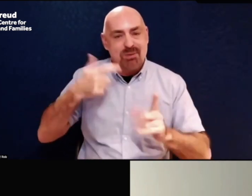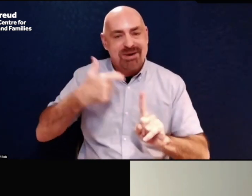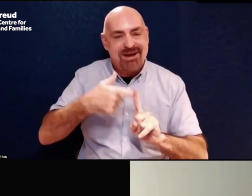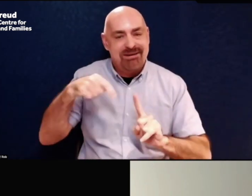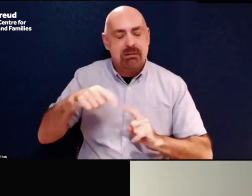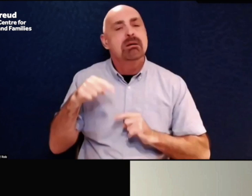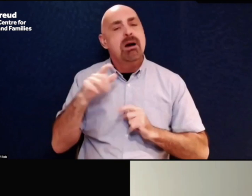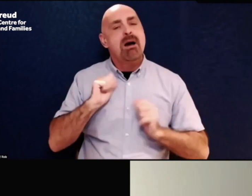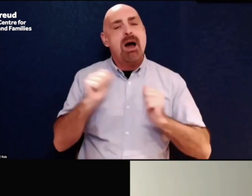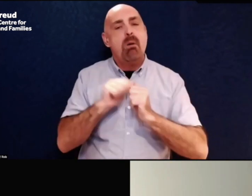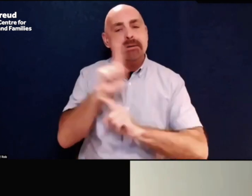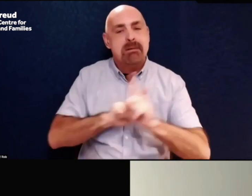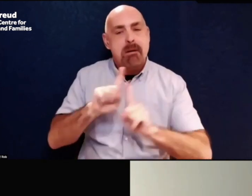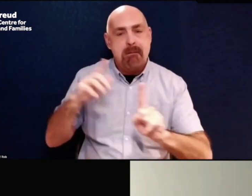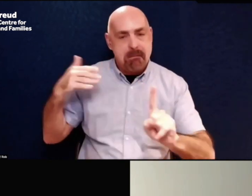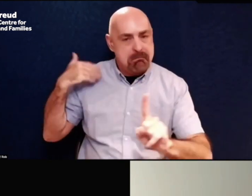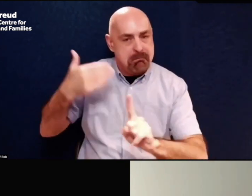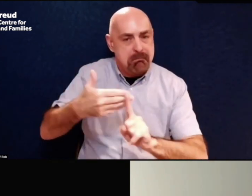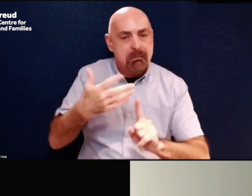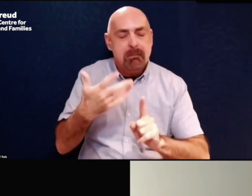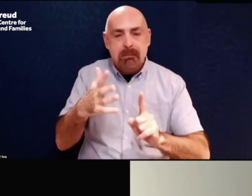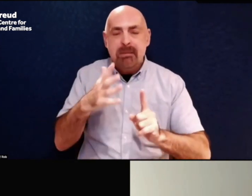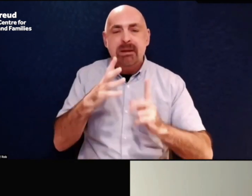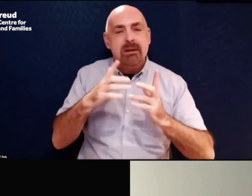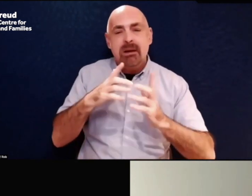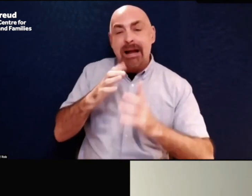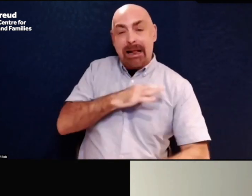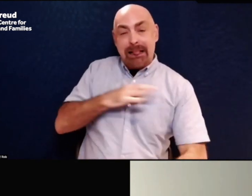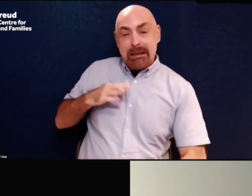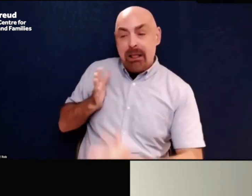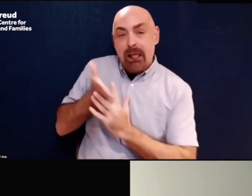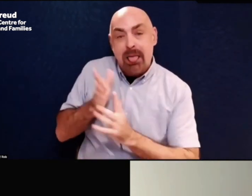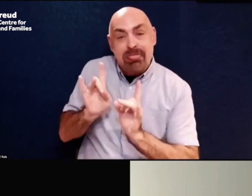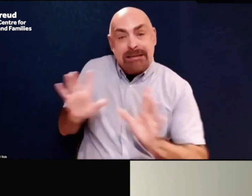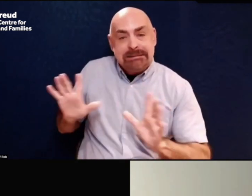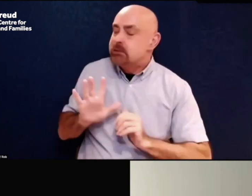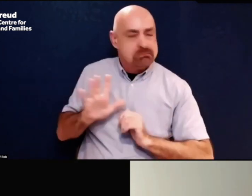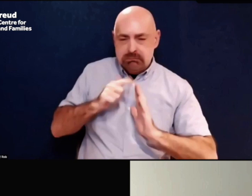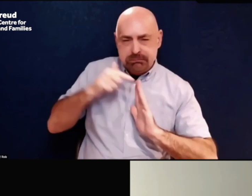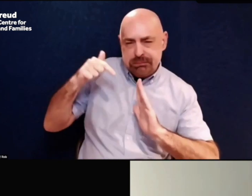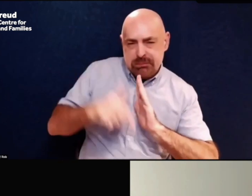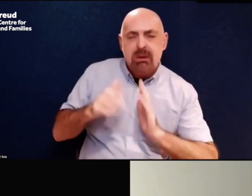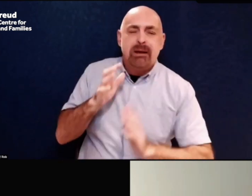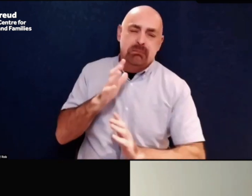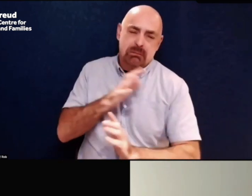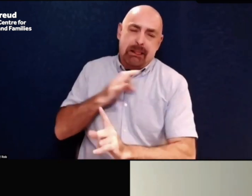The seminars explore areas beyond clinical interventions, important though they are, to